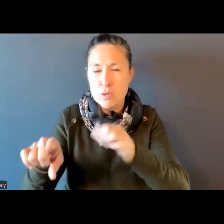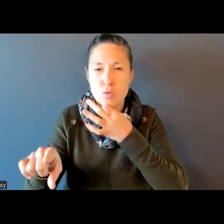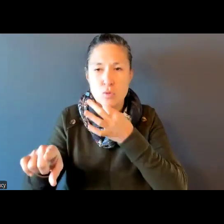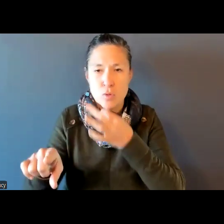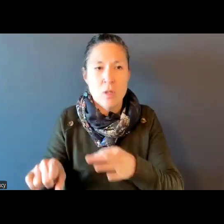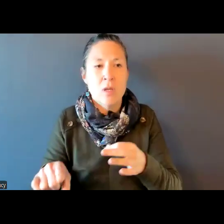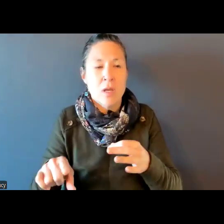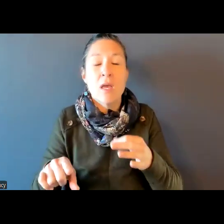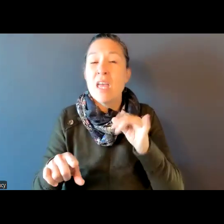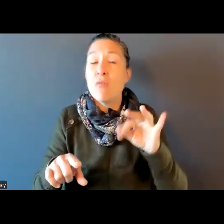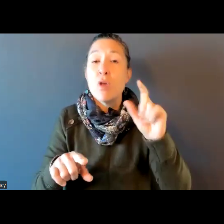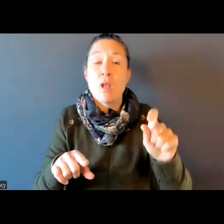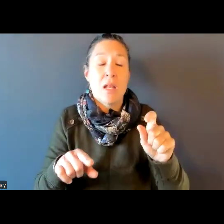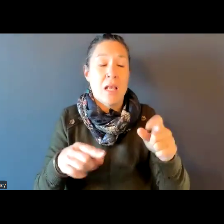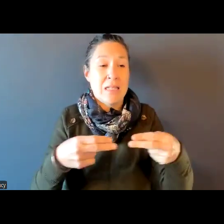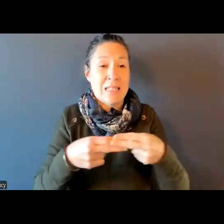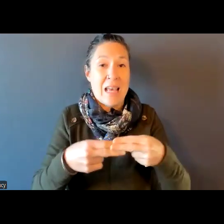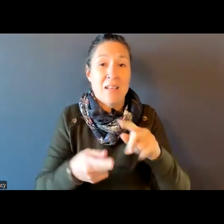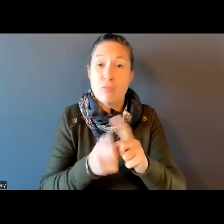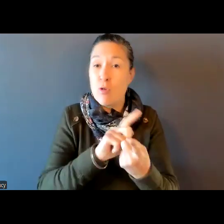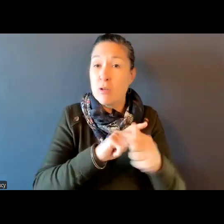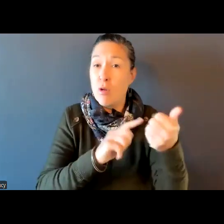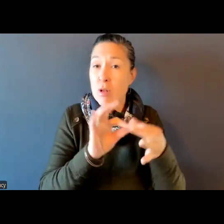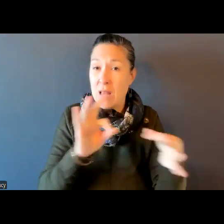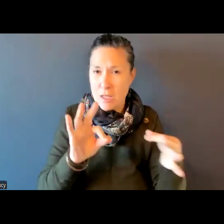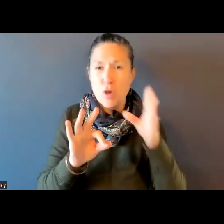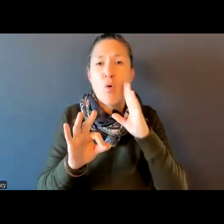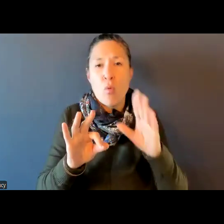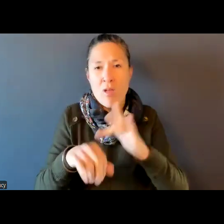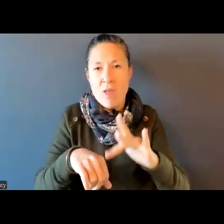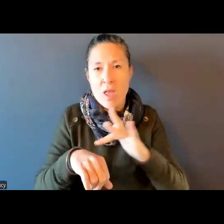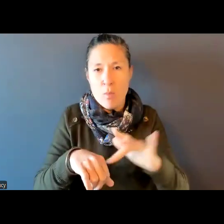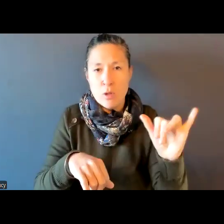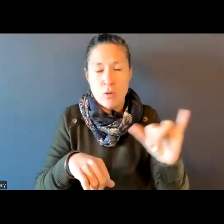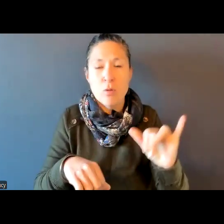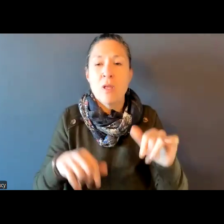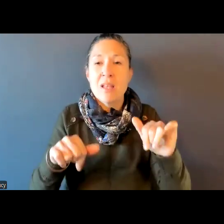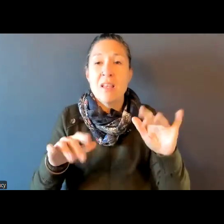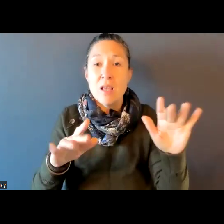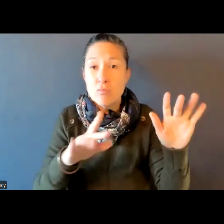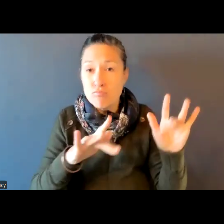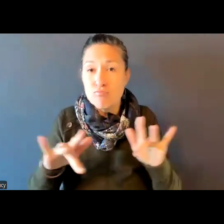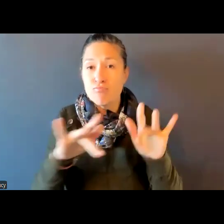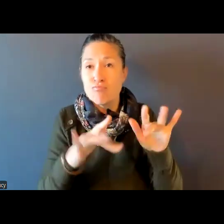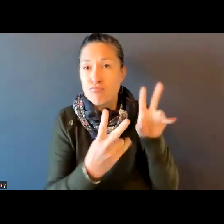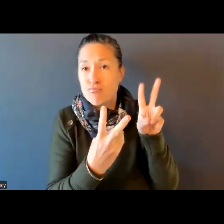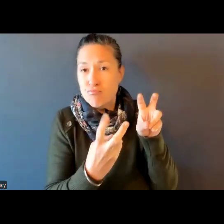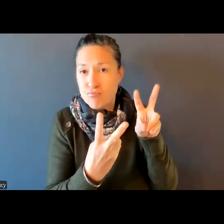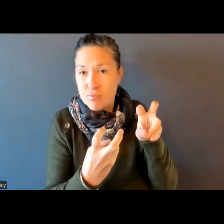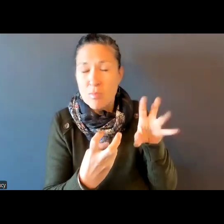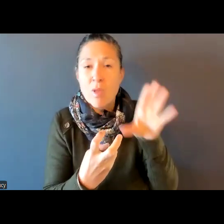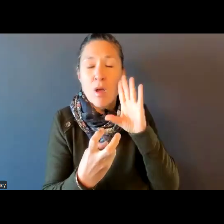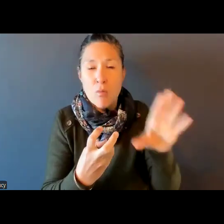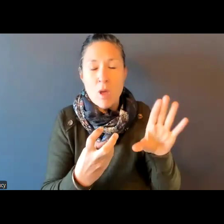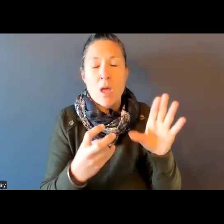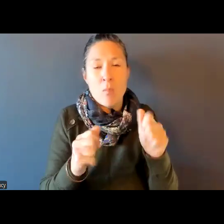slides there. Just so everyone knows, this meeting is being recorded and will later be available for viewing through a link, the